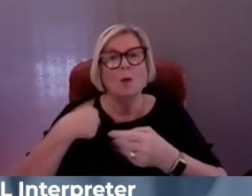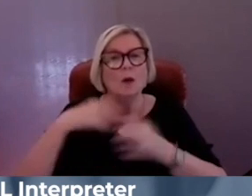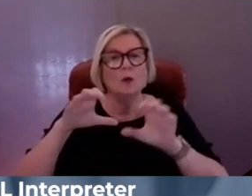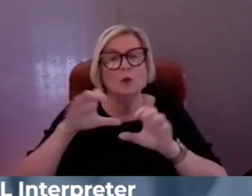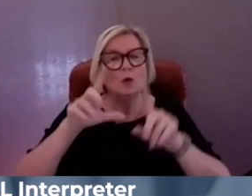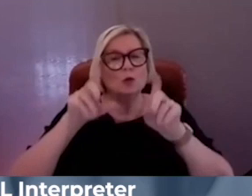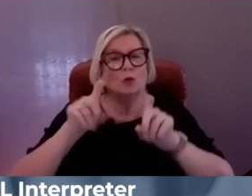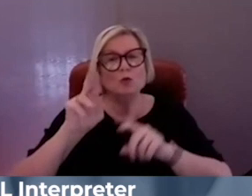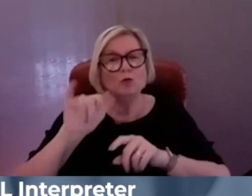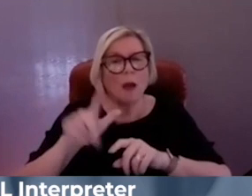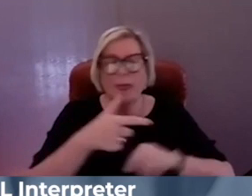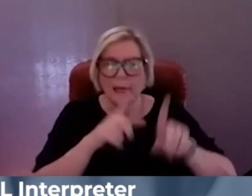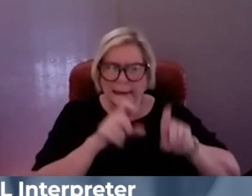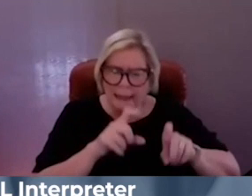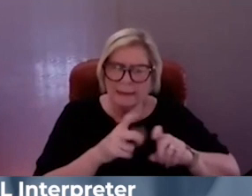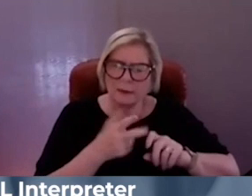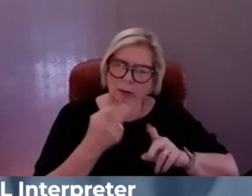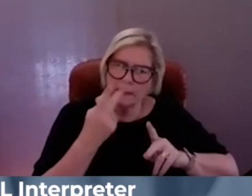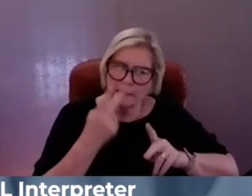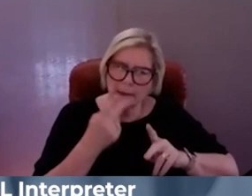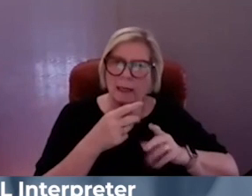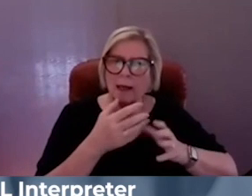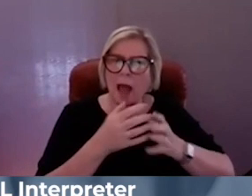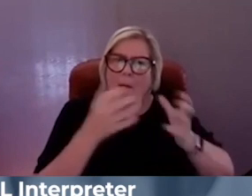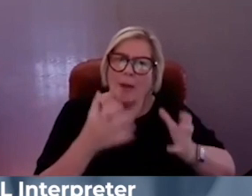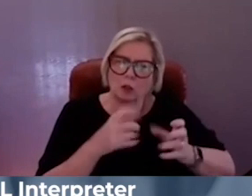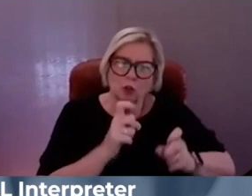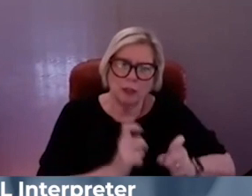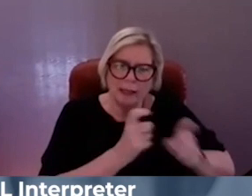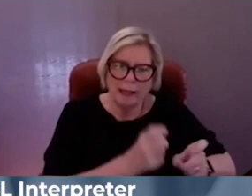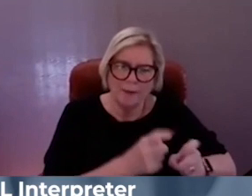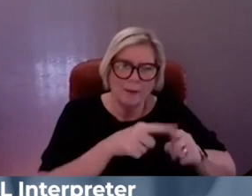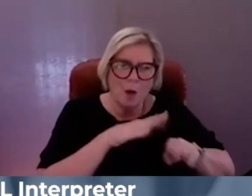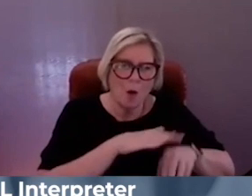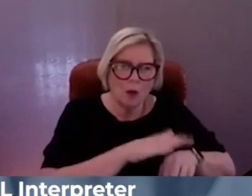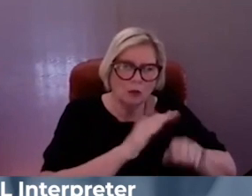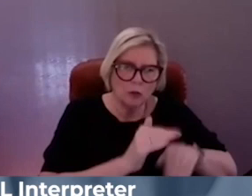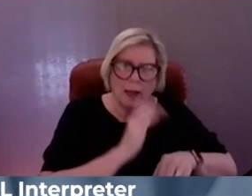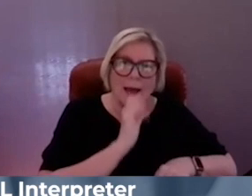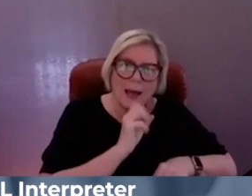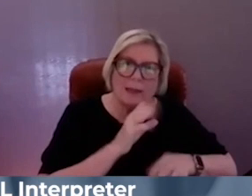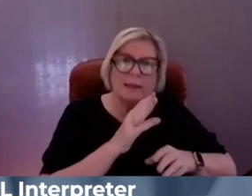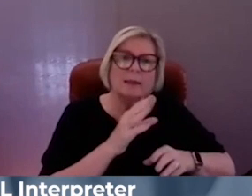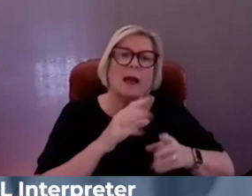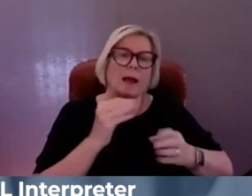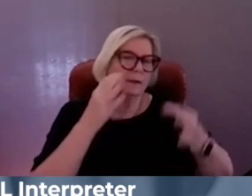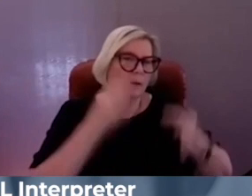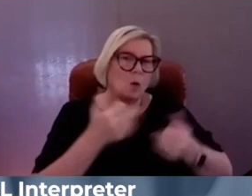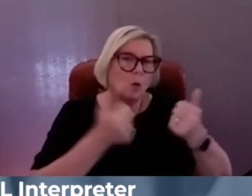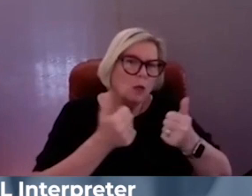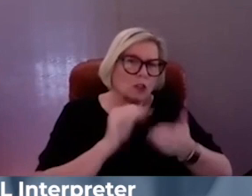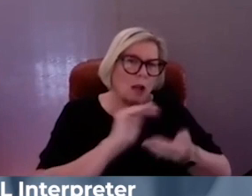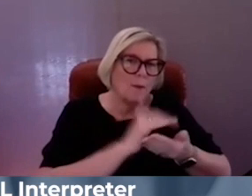phase. They test to see doses depending on the age and figure out, well, which dose is best, both in, again,